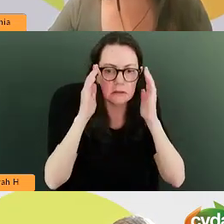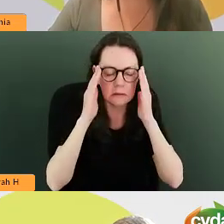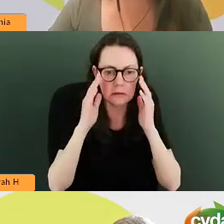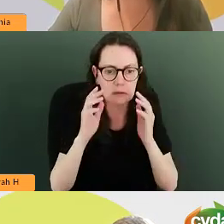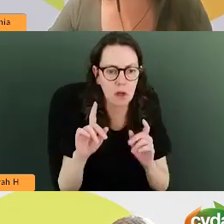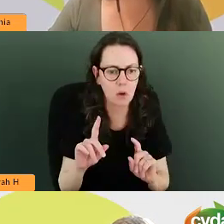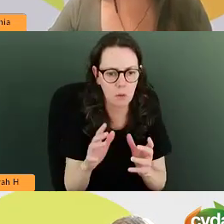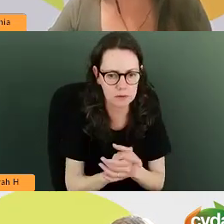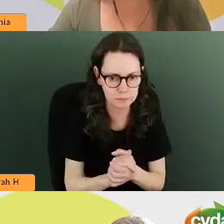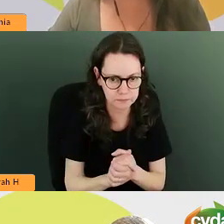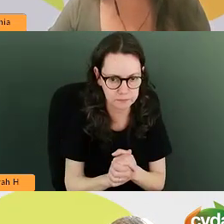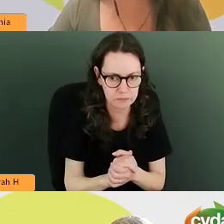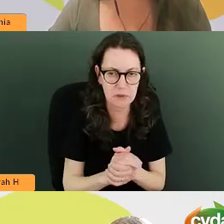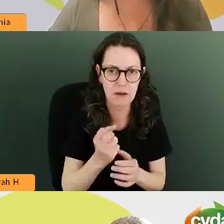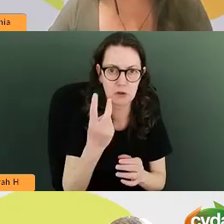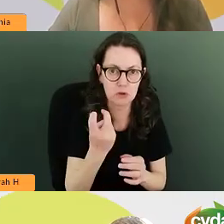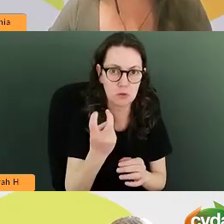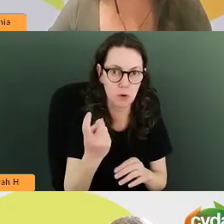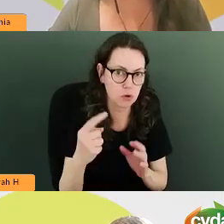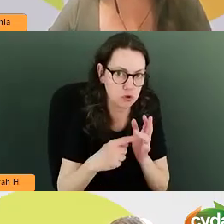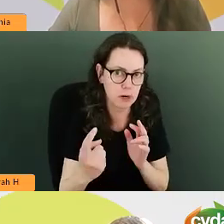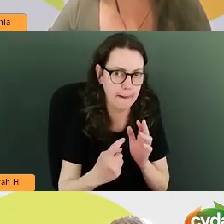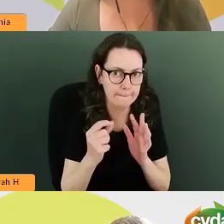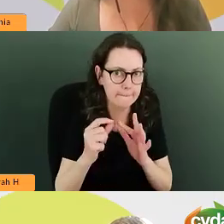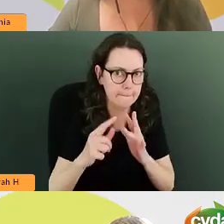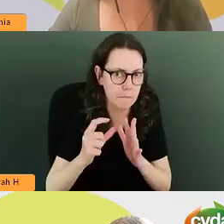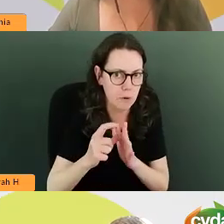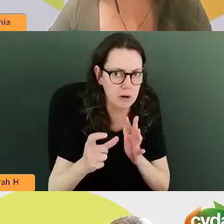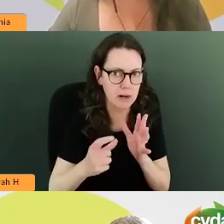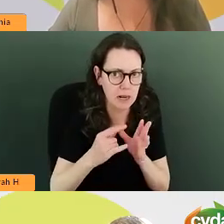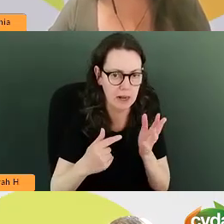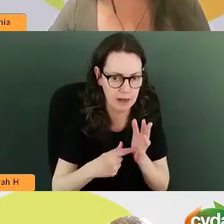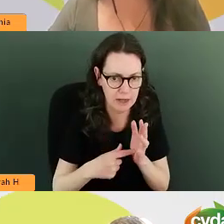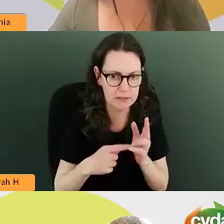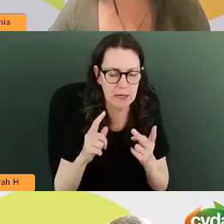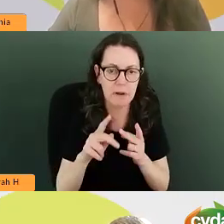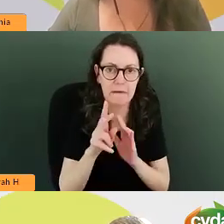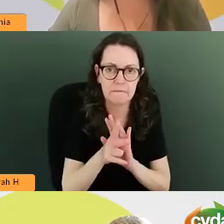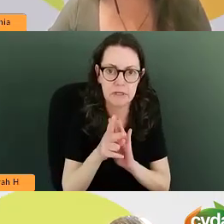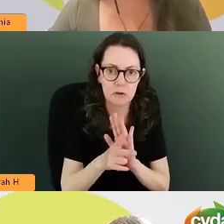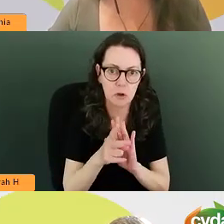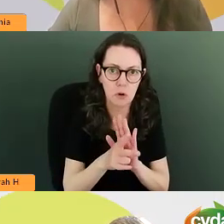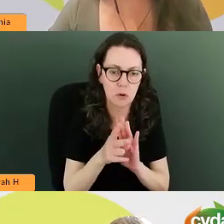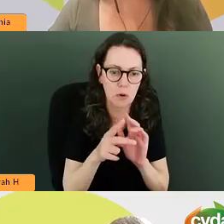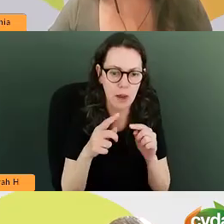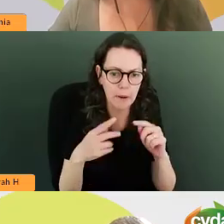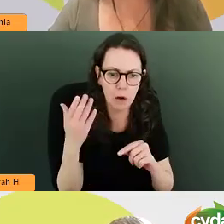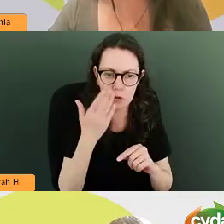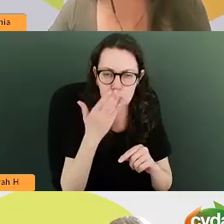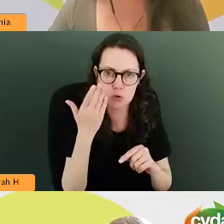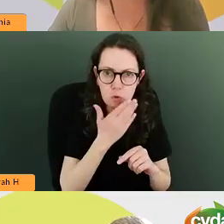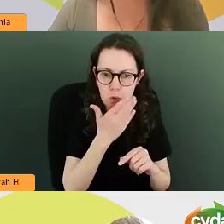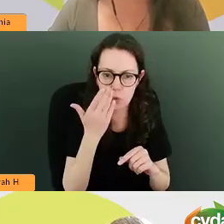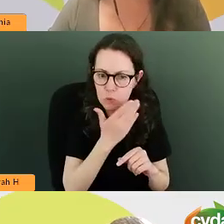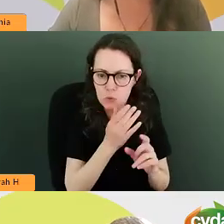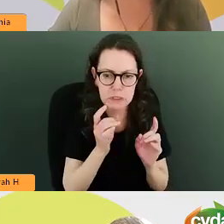will be 2 podcasts, as well as a video about starting school, and a